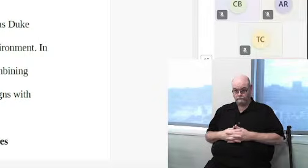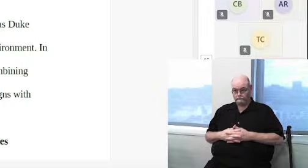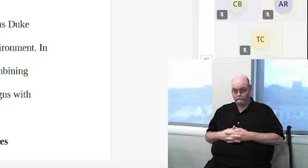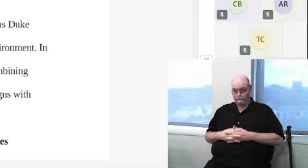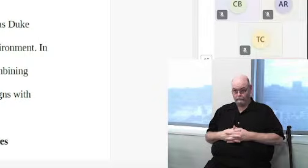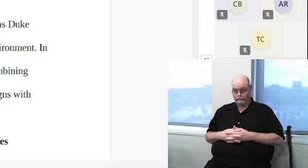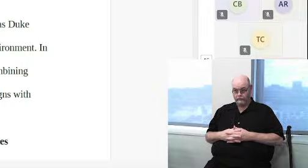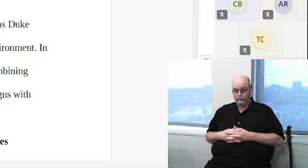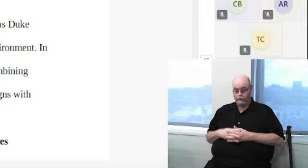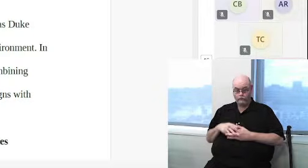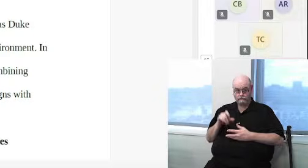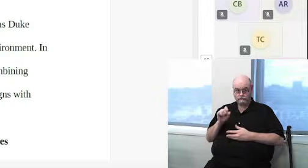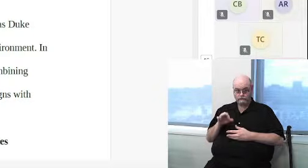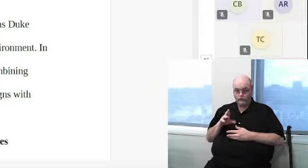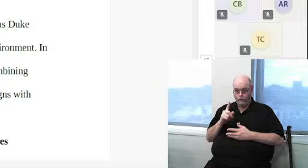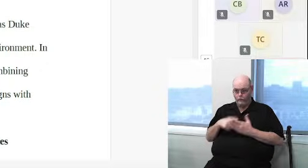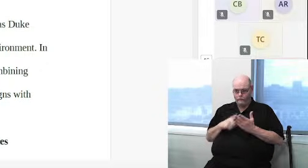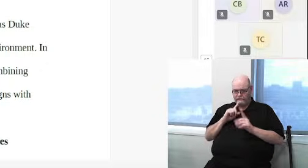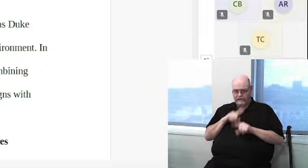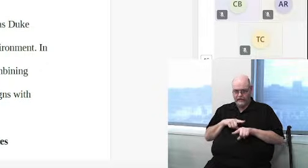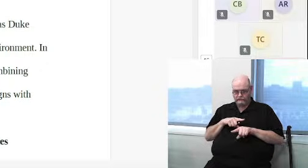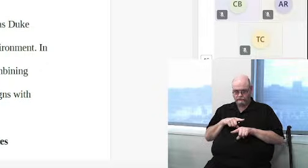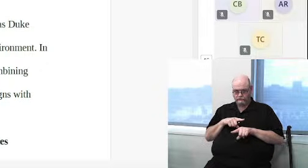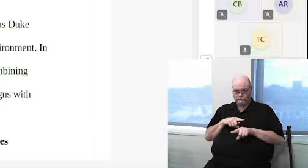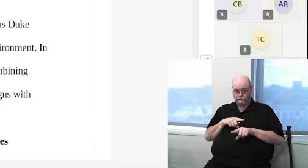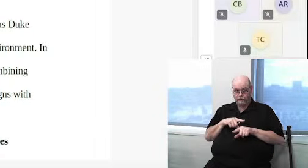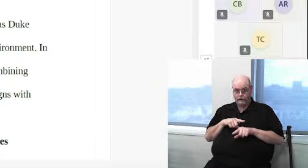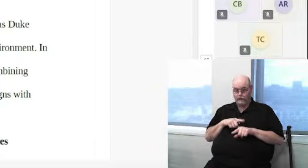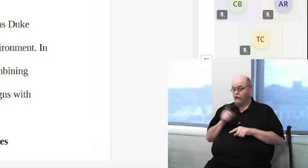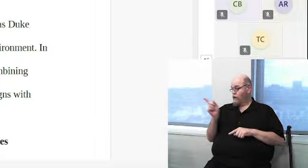already. Yeah. Sir, what was the answer to the question?